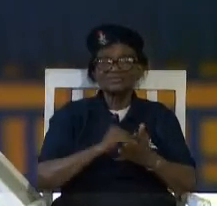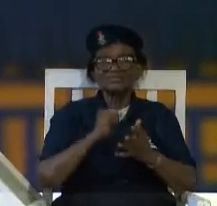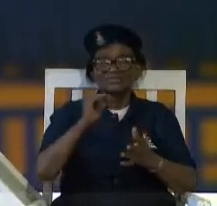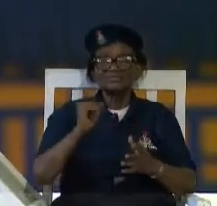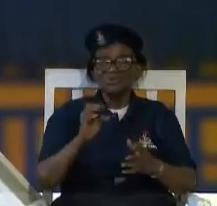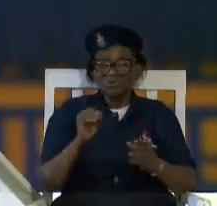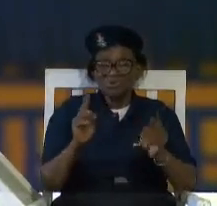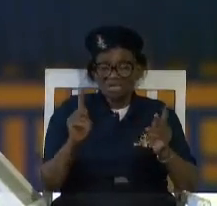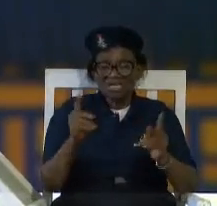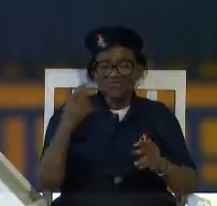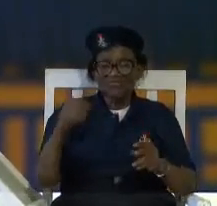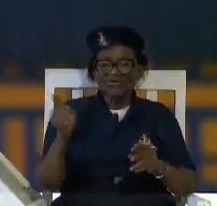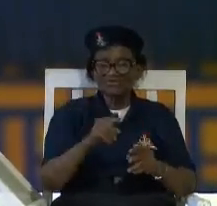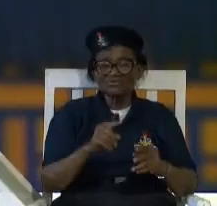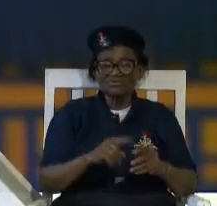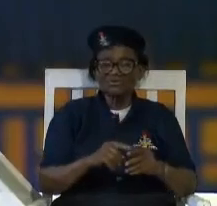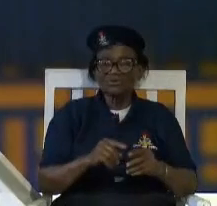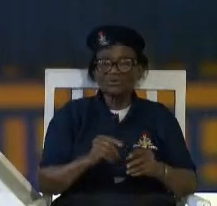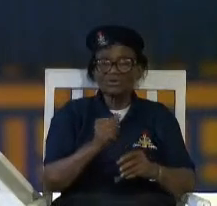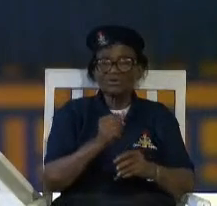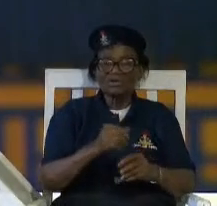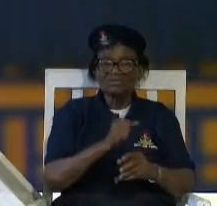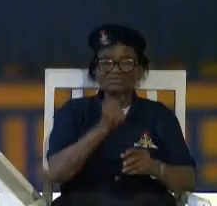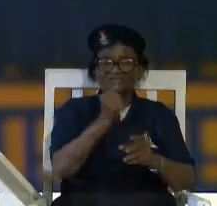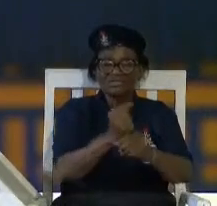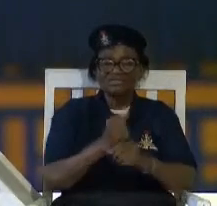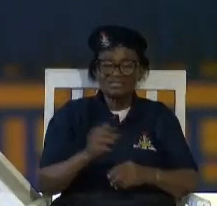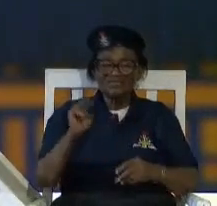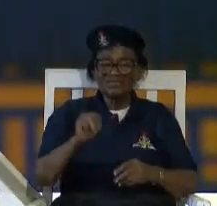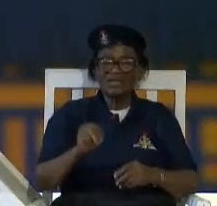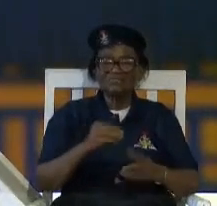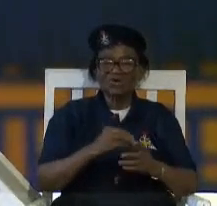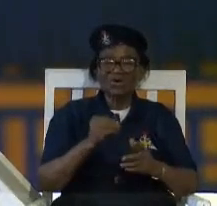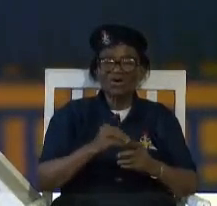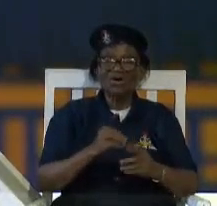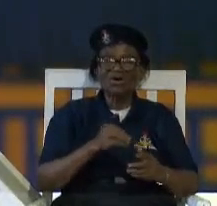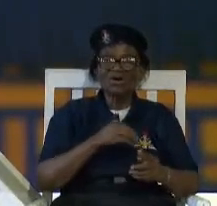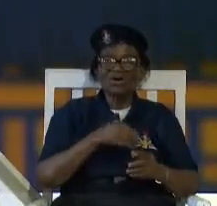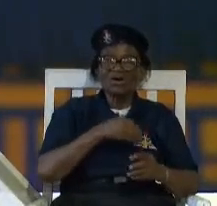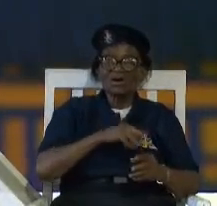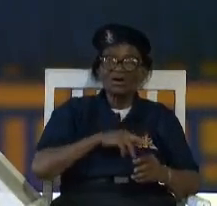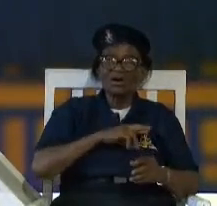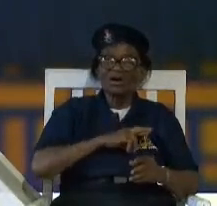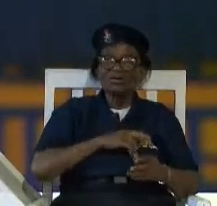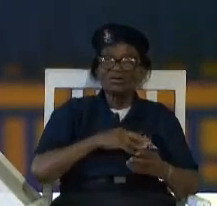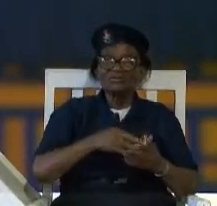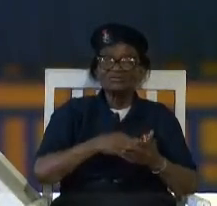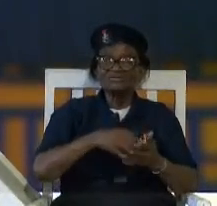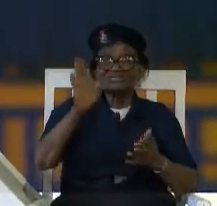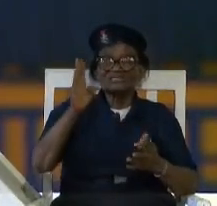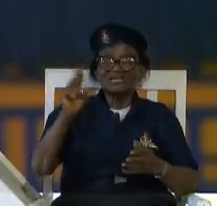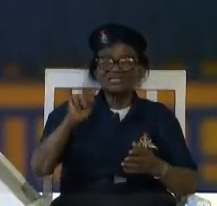It will be up to you to reject them. But I would have done my best.